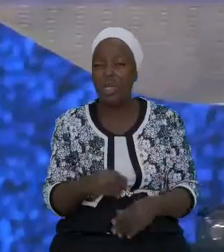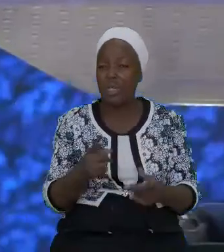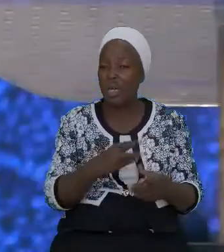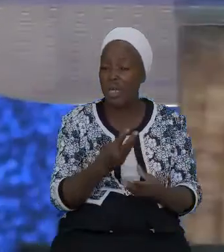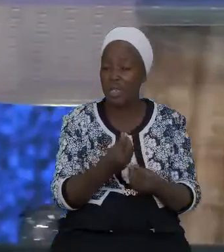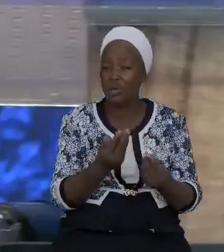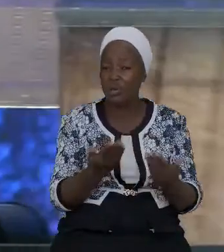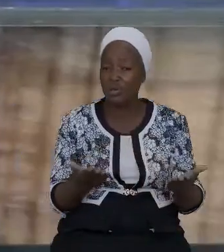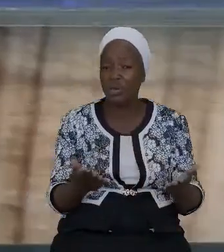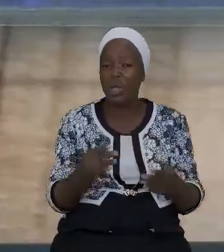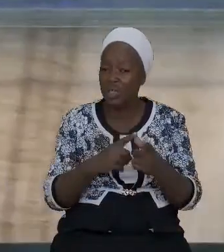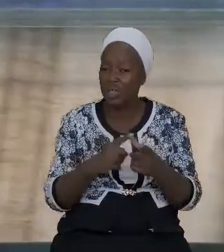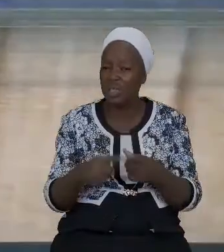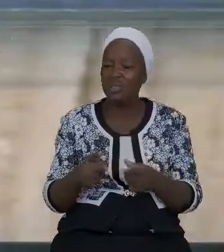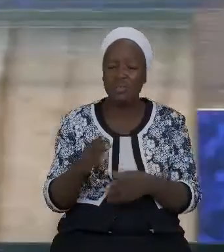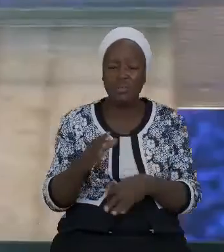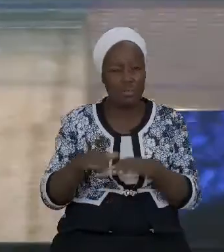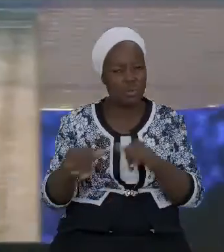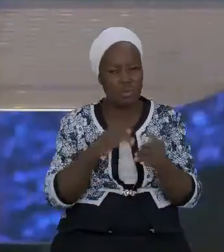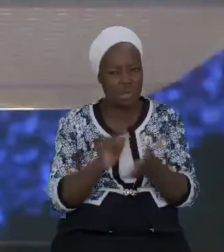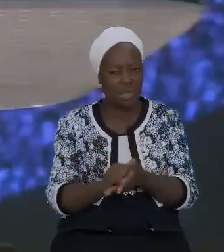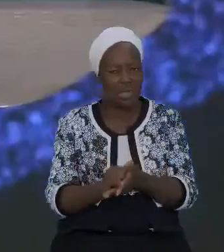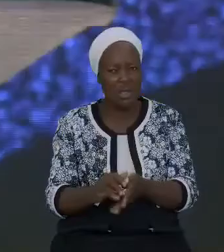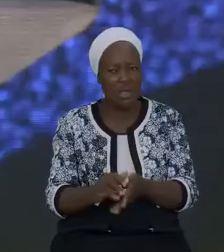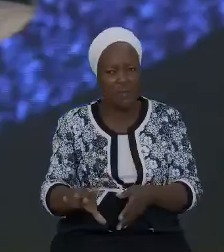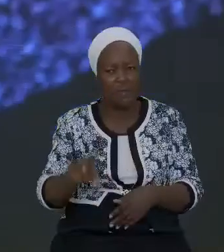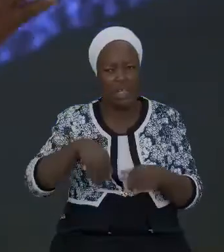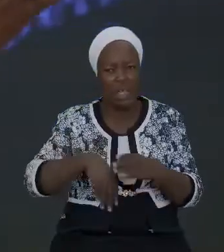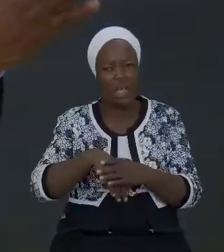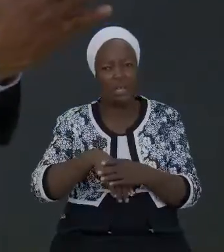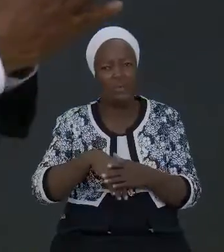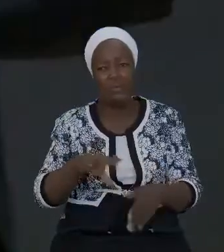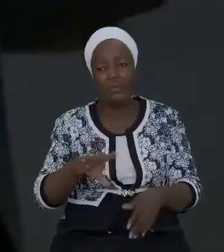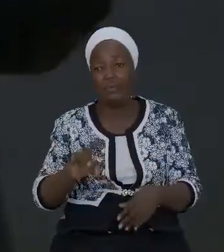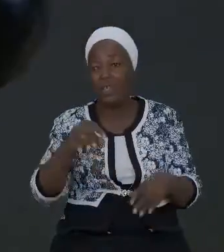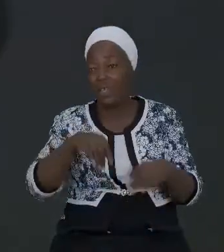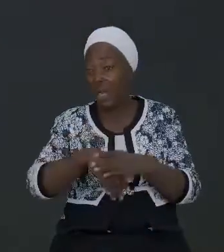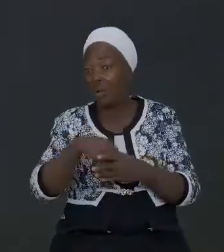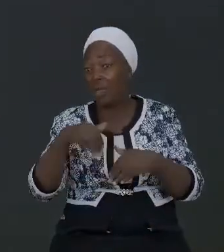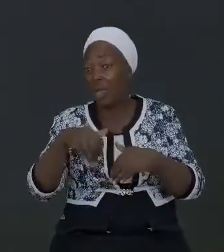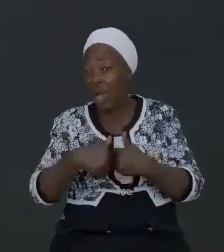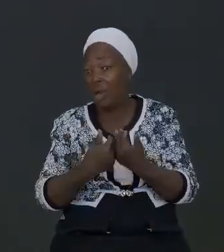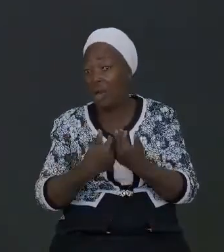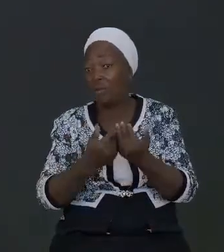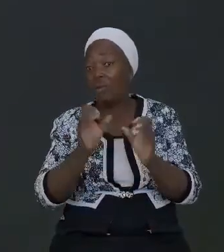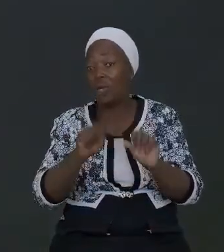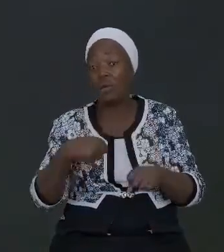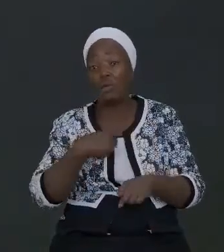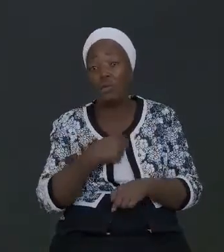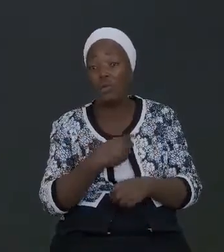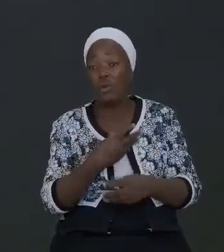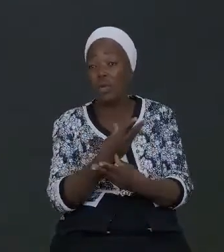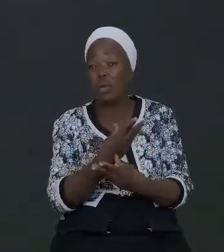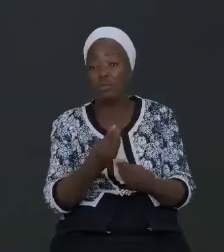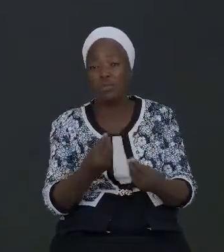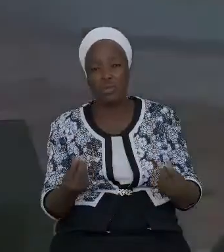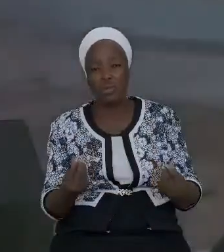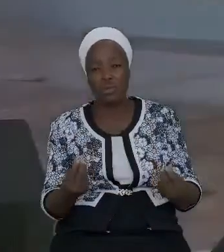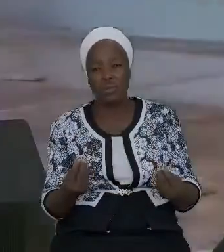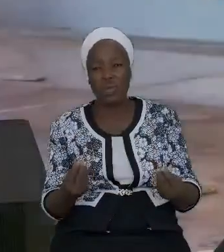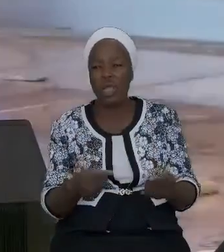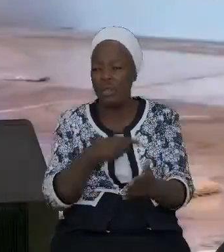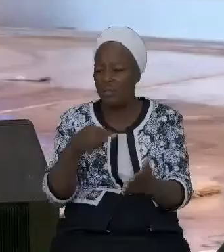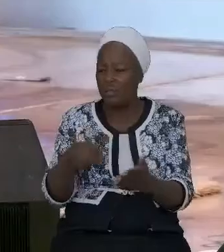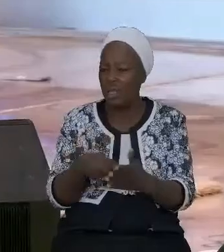that. Find out how can we resolve this problem in the family. How can